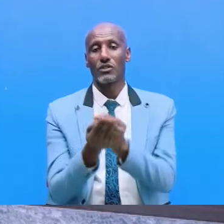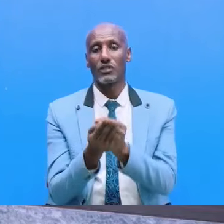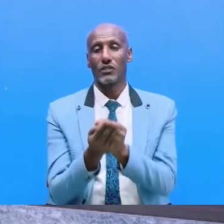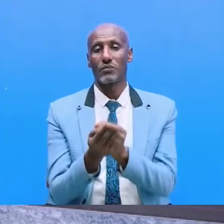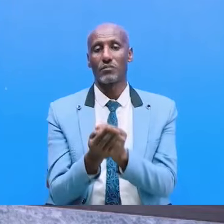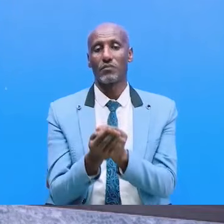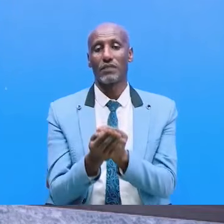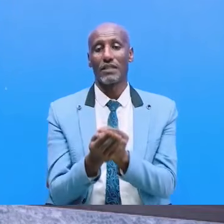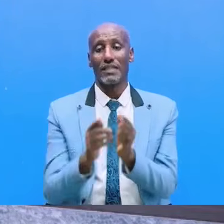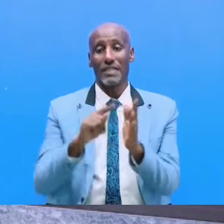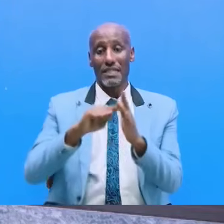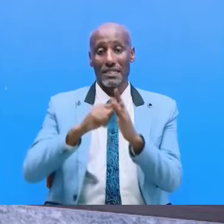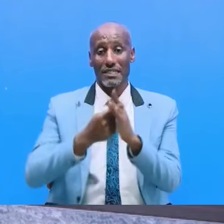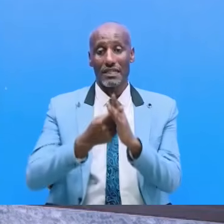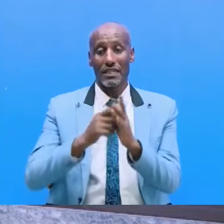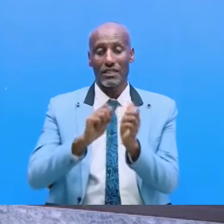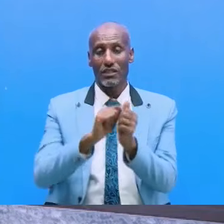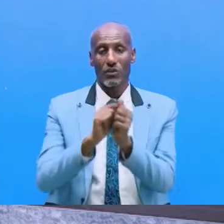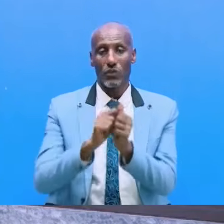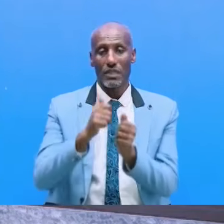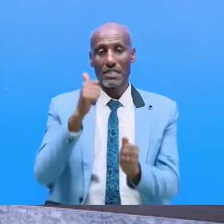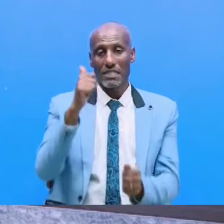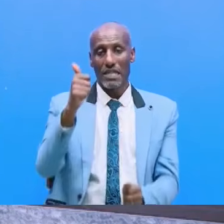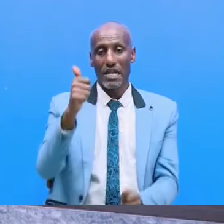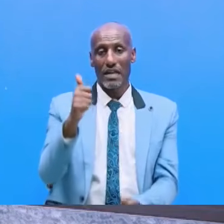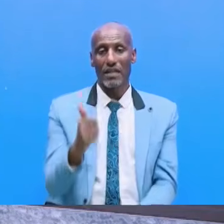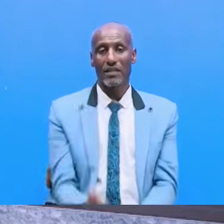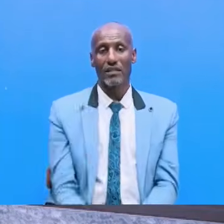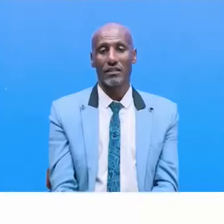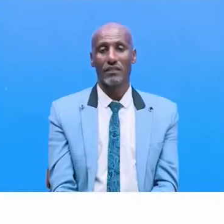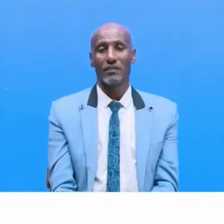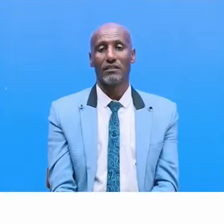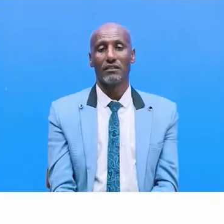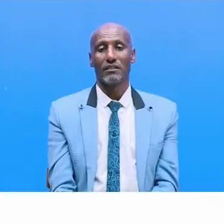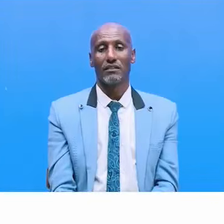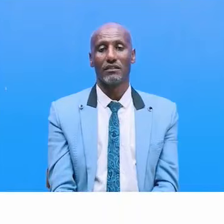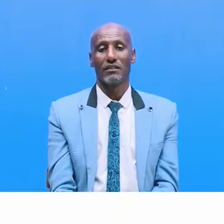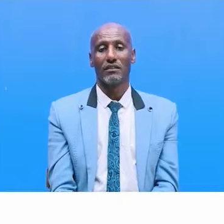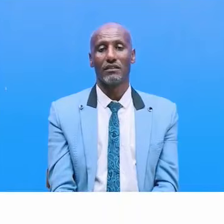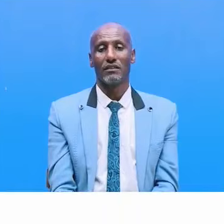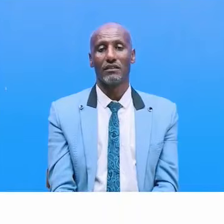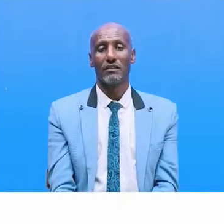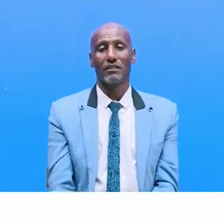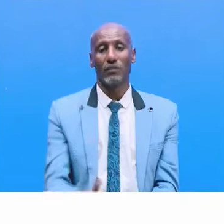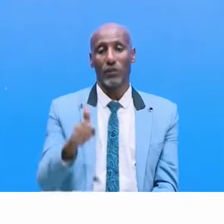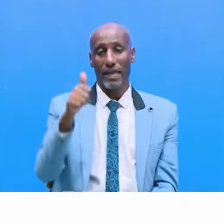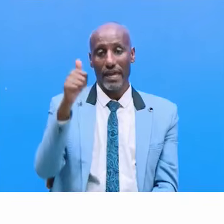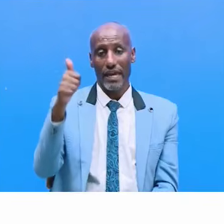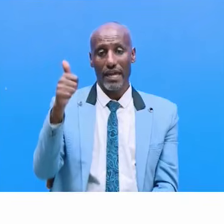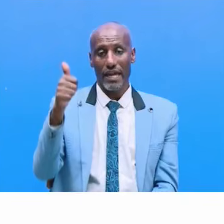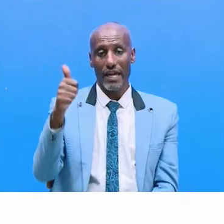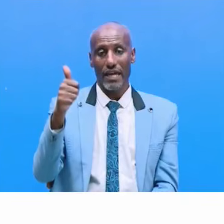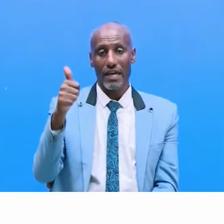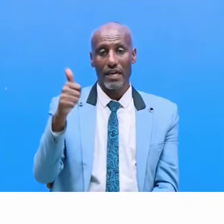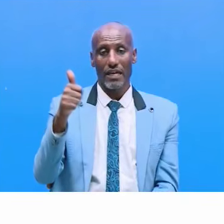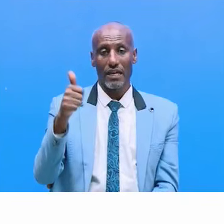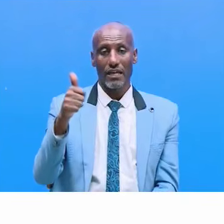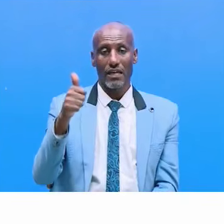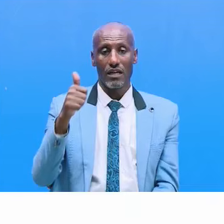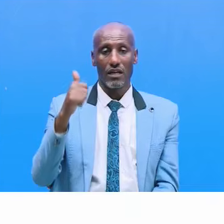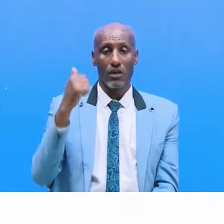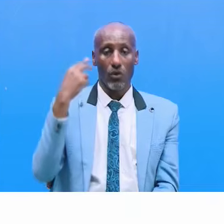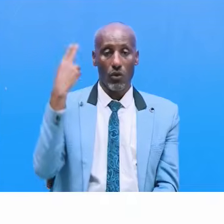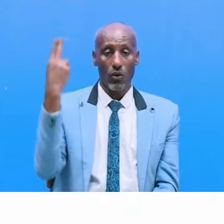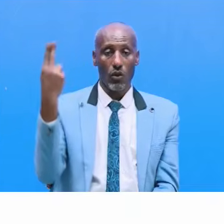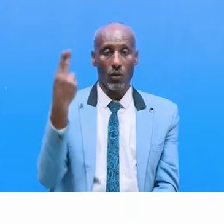start with a. So when we come to a, we can use this article always